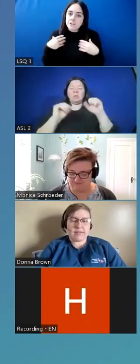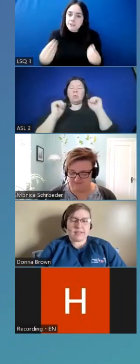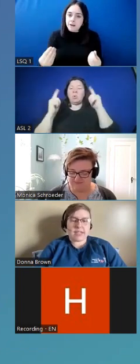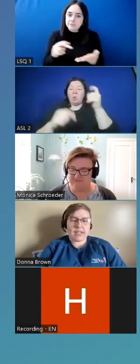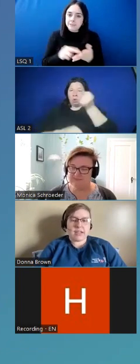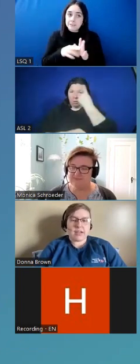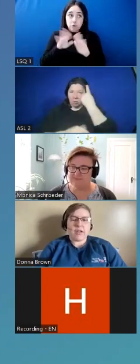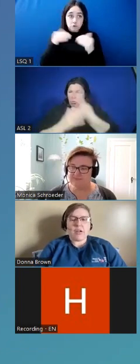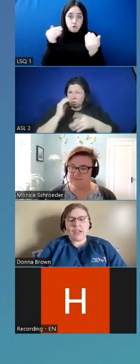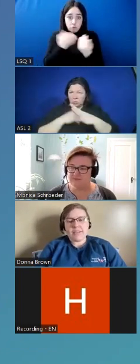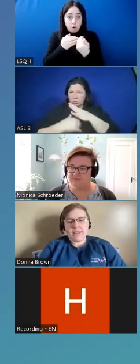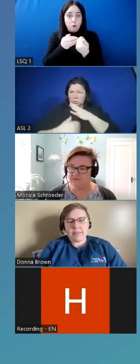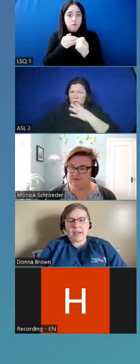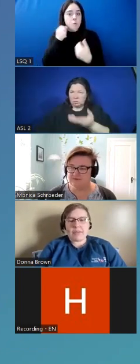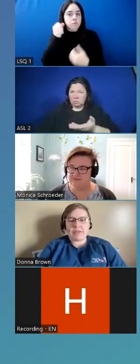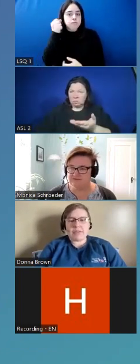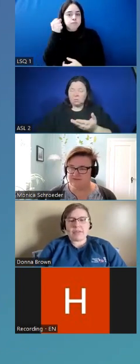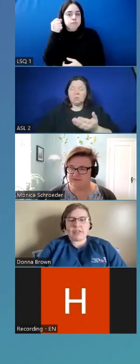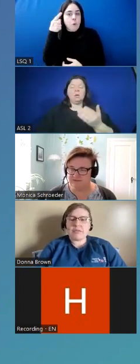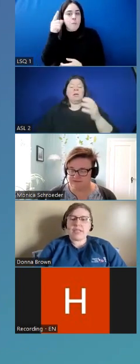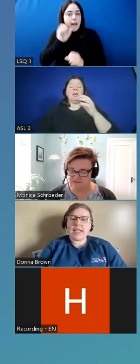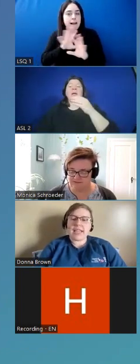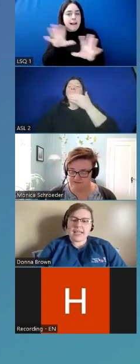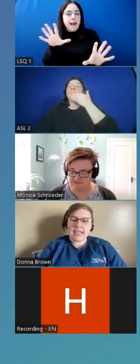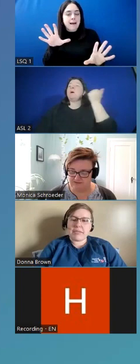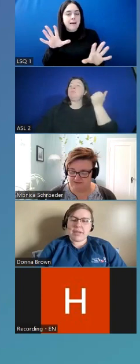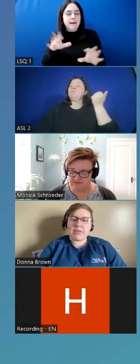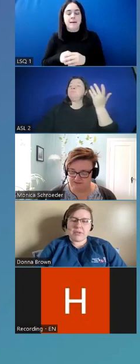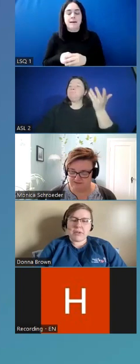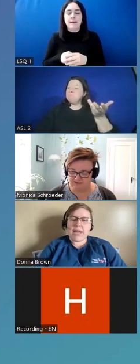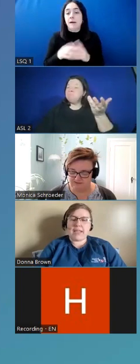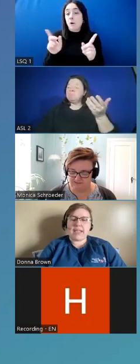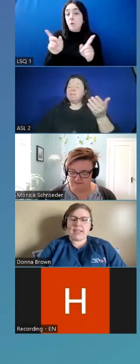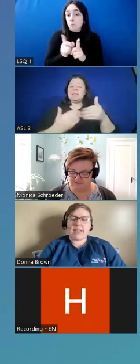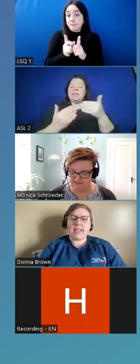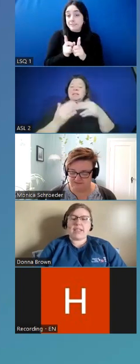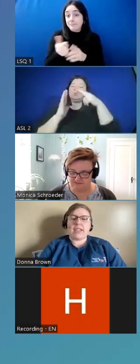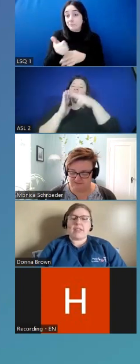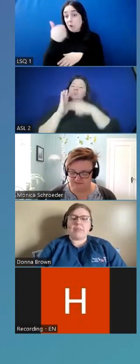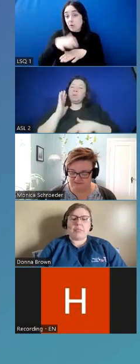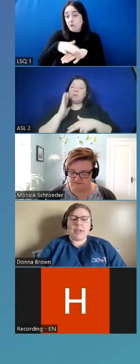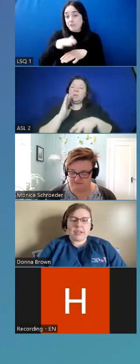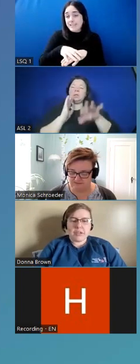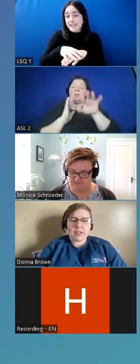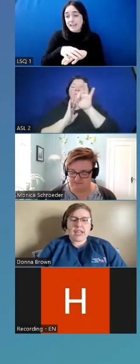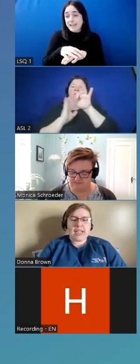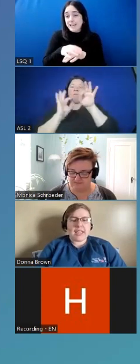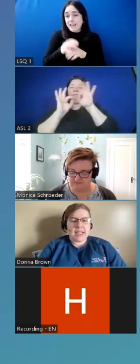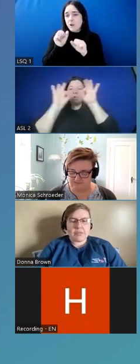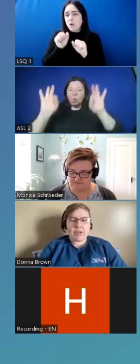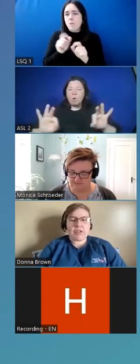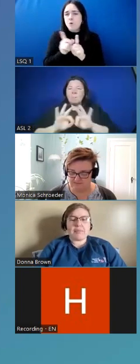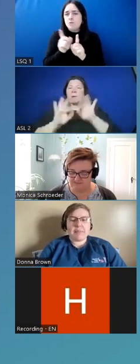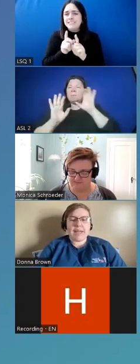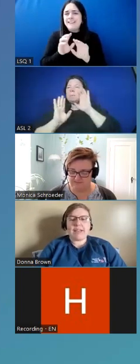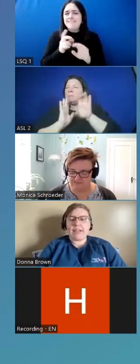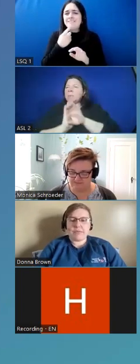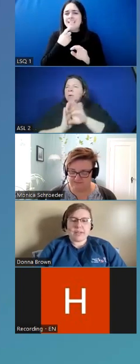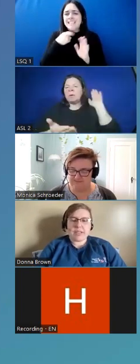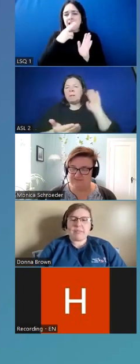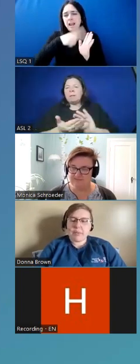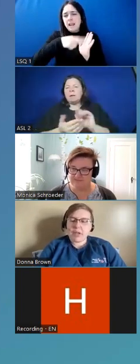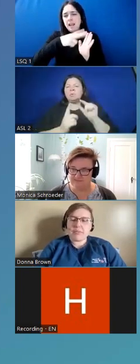saying. Or even better, use an easy read format. Pictures and less words